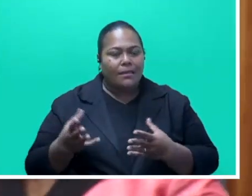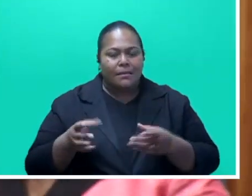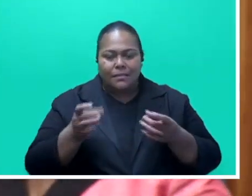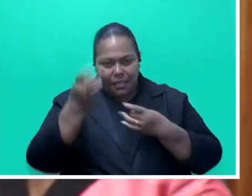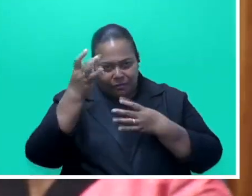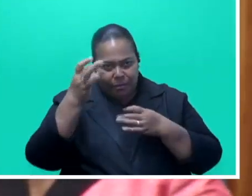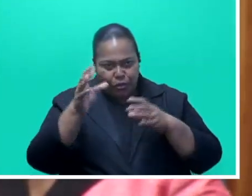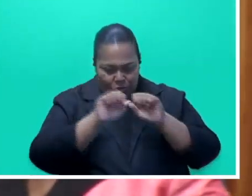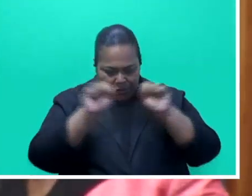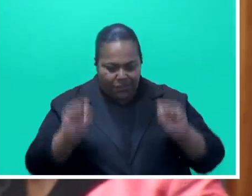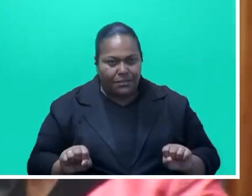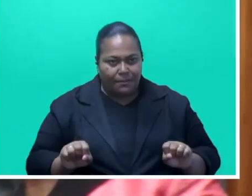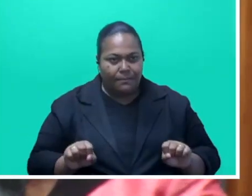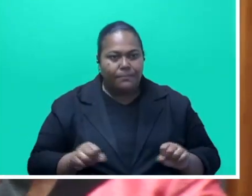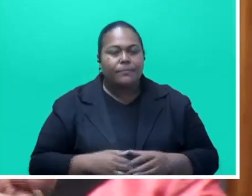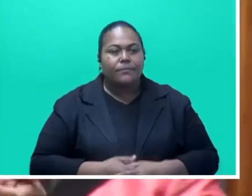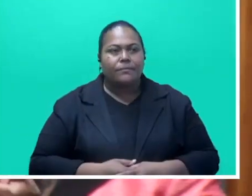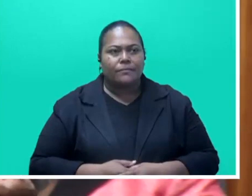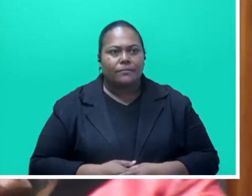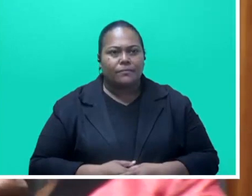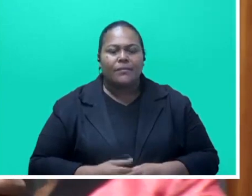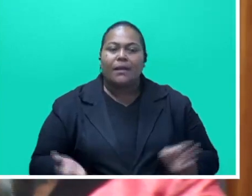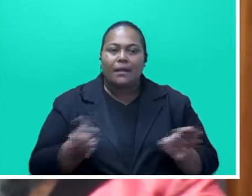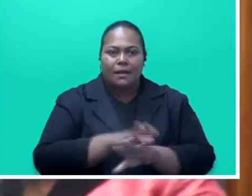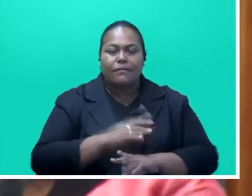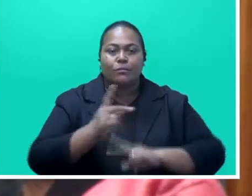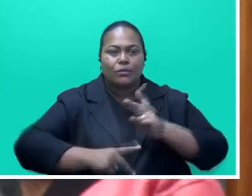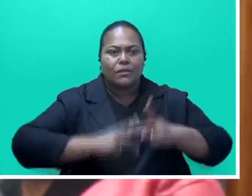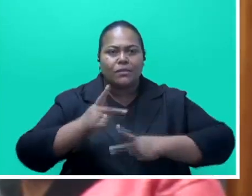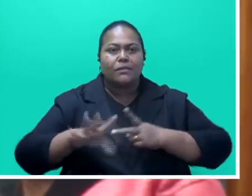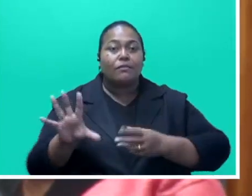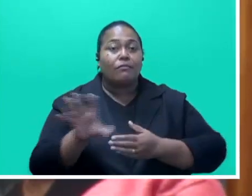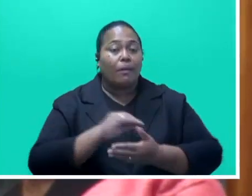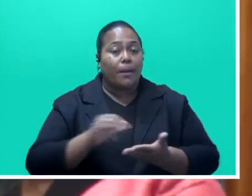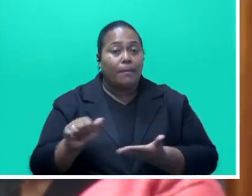that covers end-to-end processes from procurement right down to